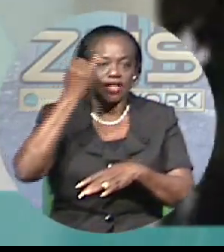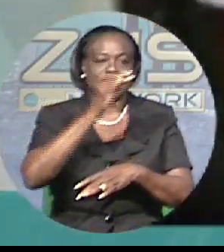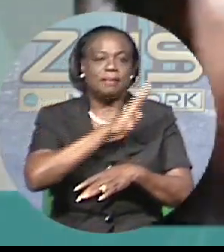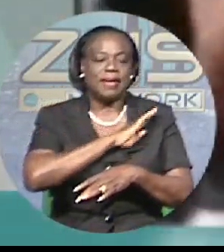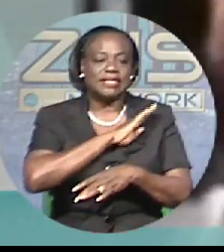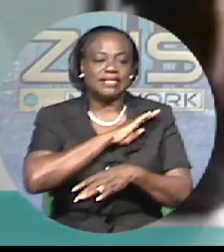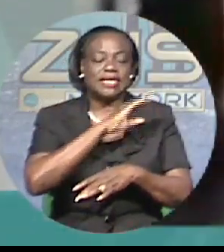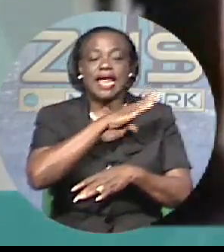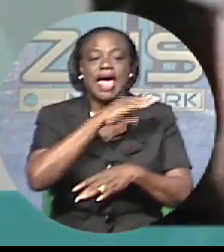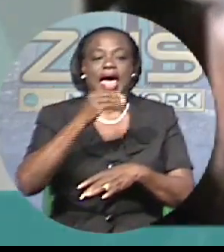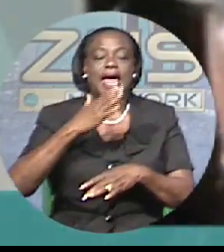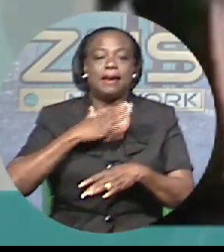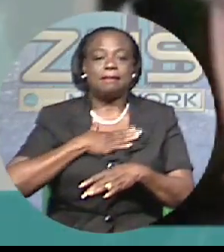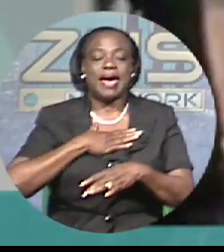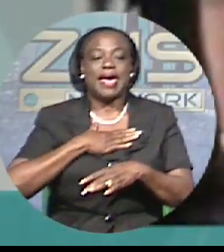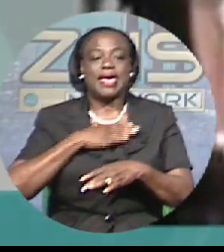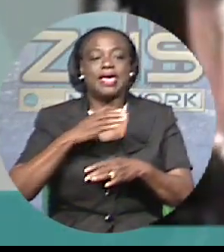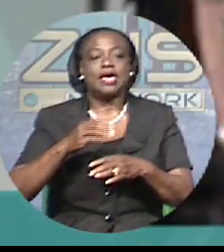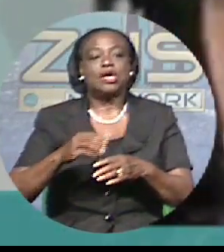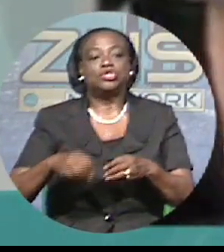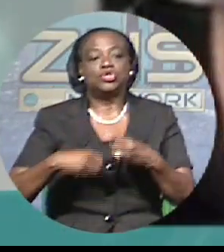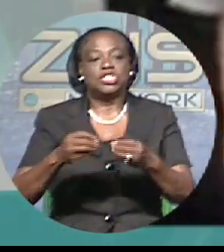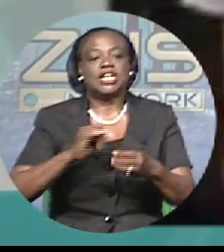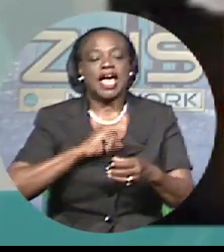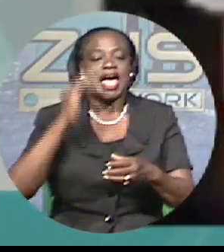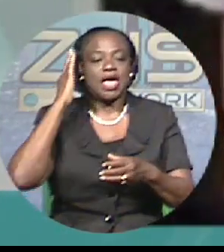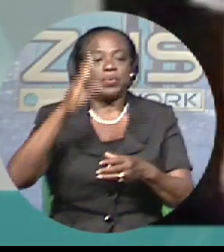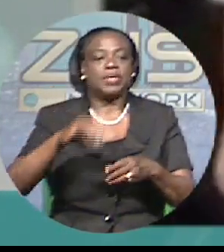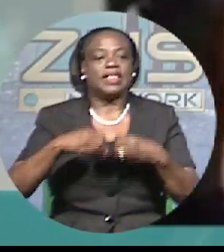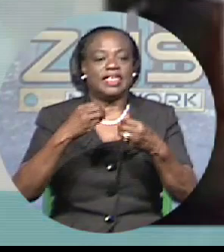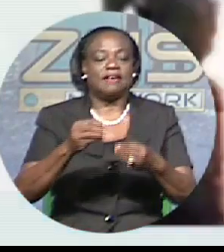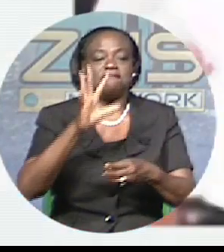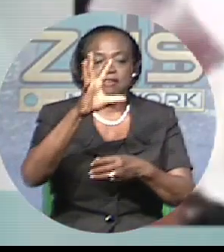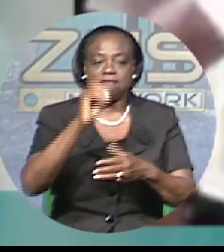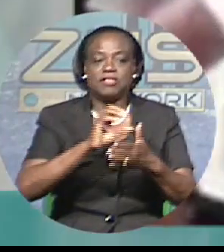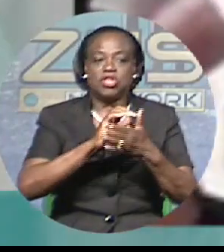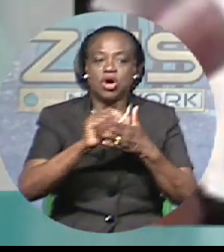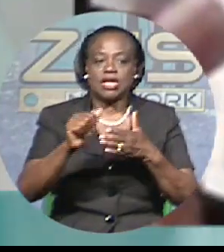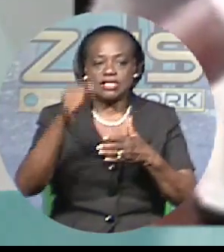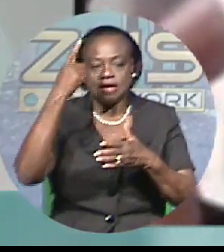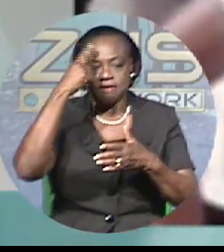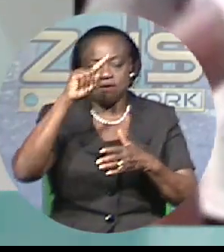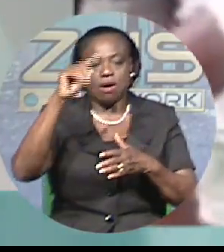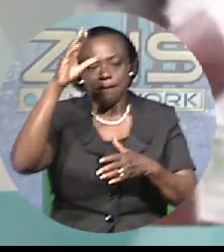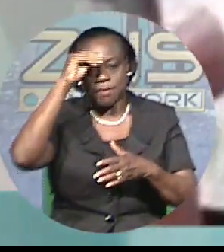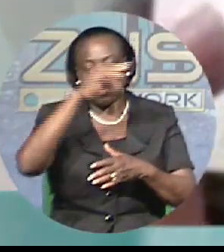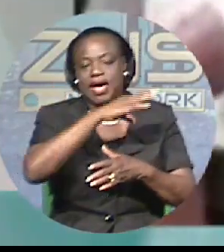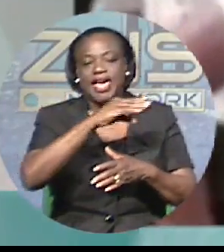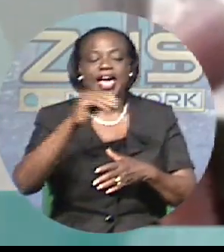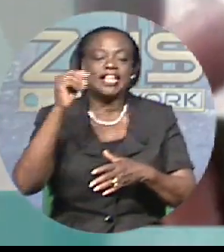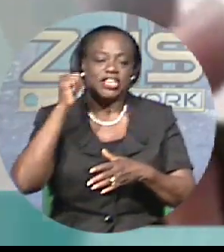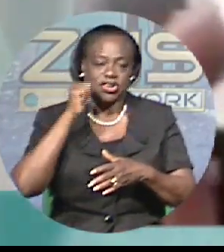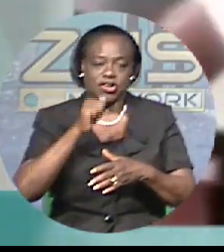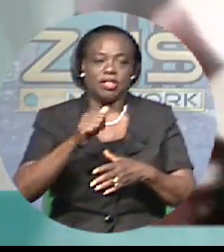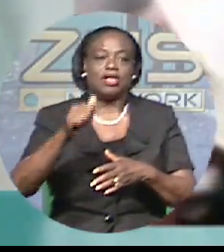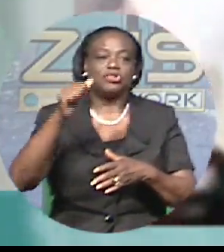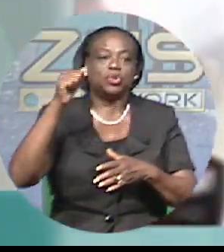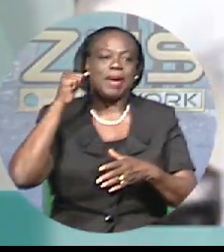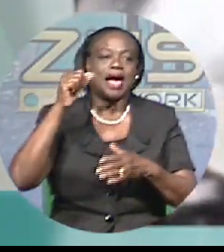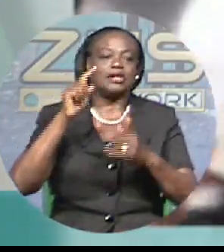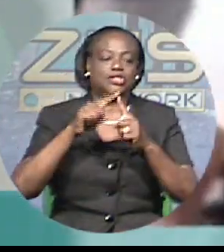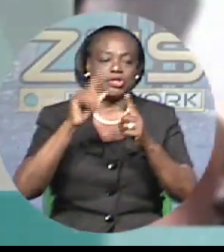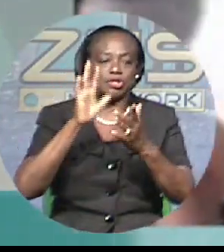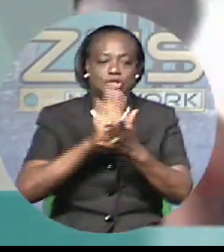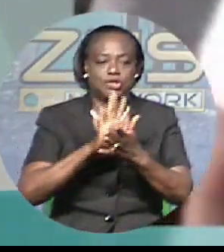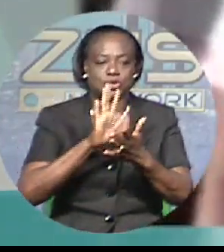And my donation, I will give $50 to a boy and a girl for back to school. And you have 24 hours to complete this challenge. 24.